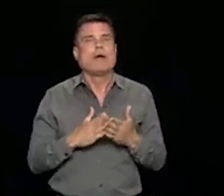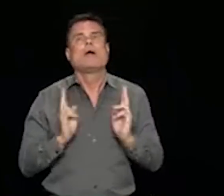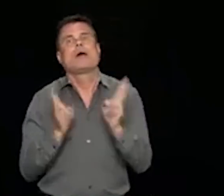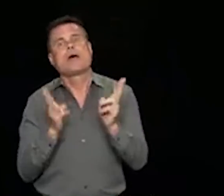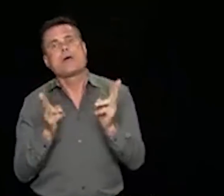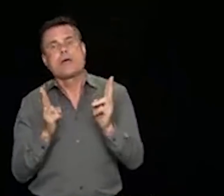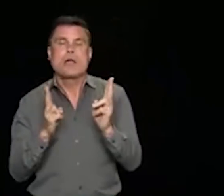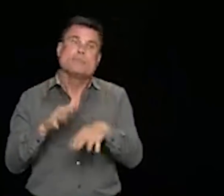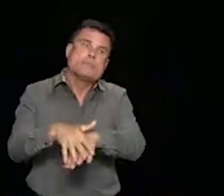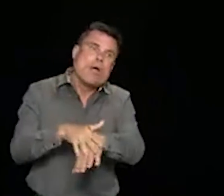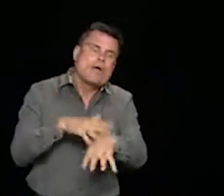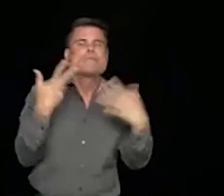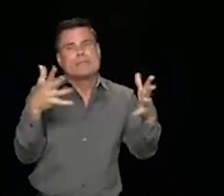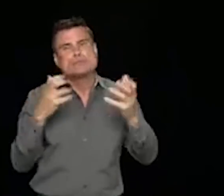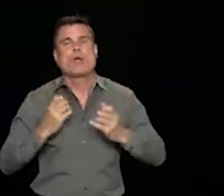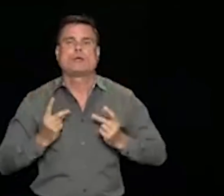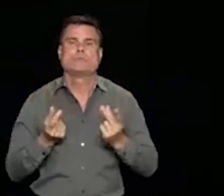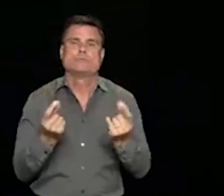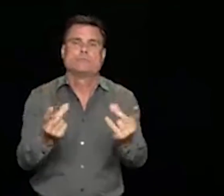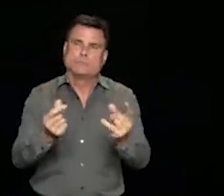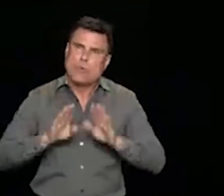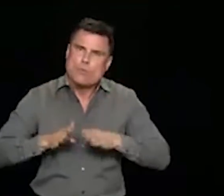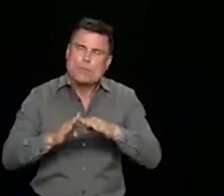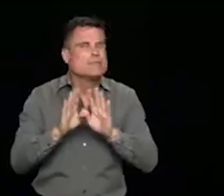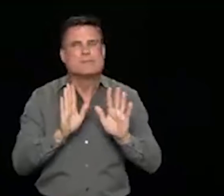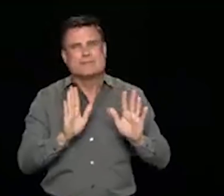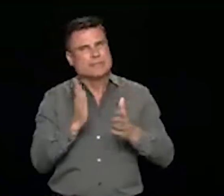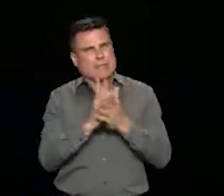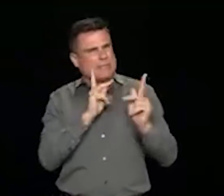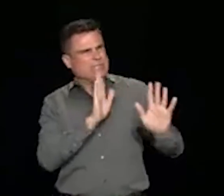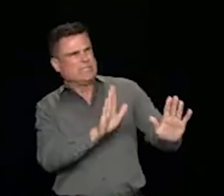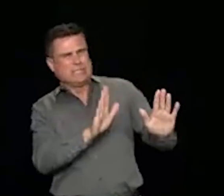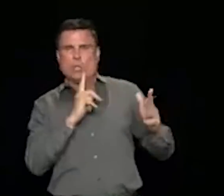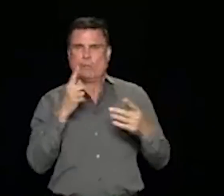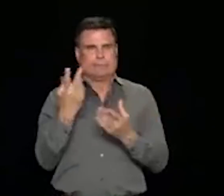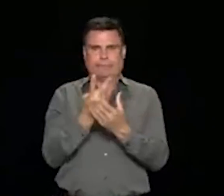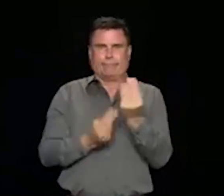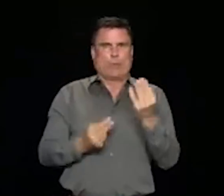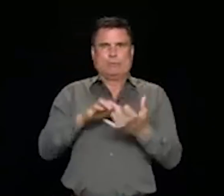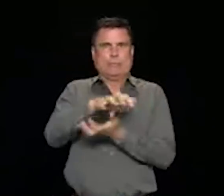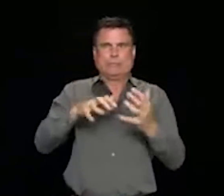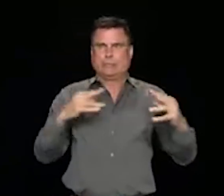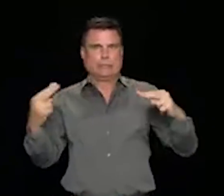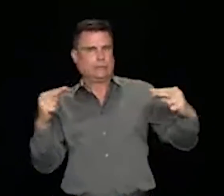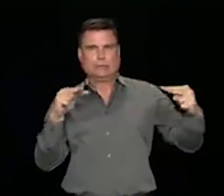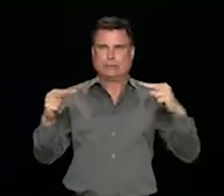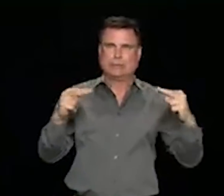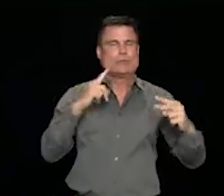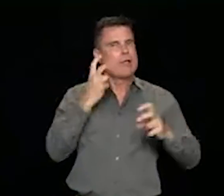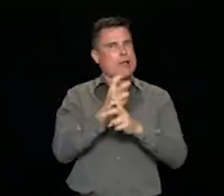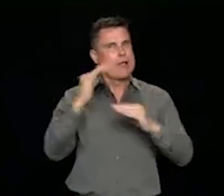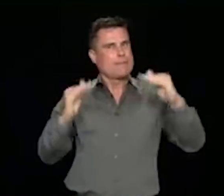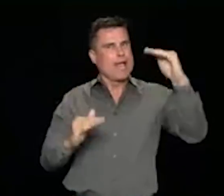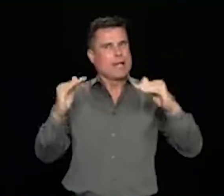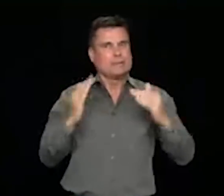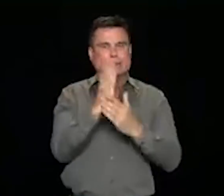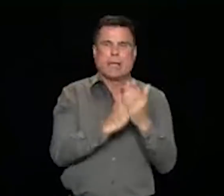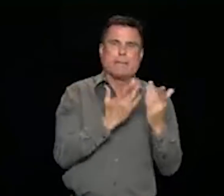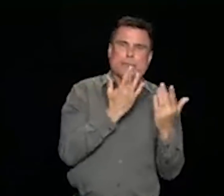are moving too fast. It is a balance, and I know that is very hard to achieve. And it has